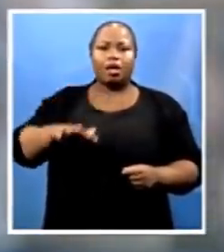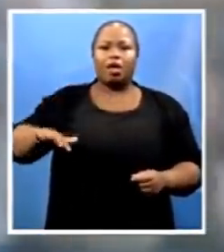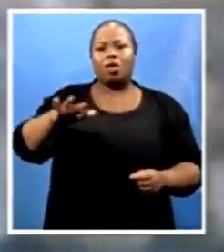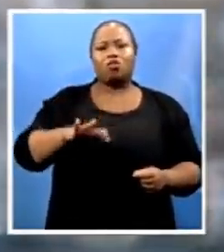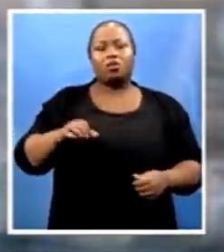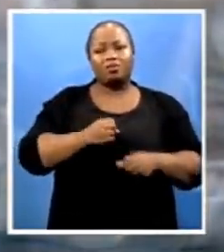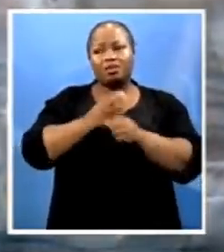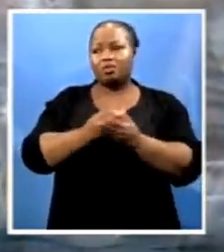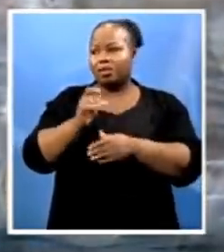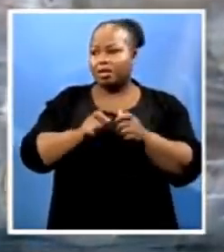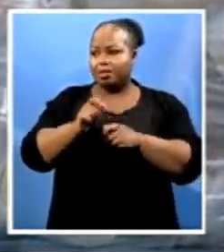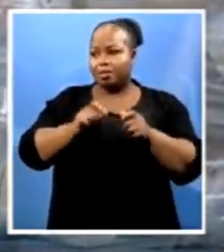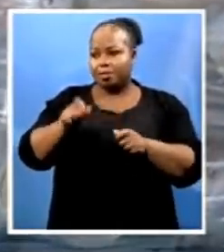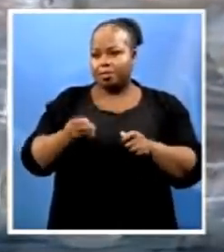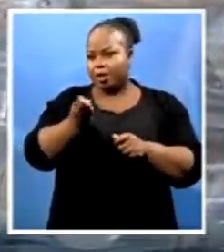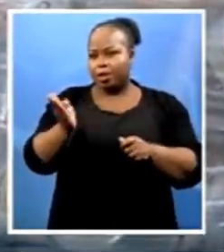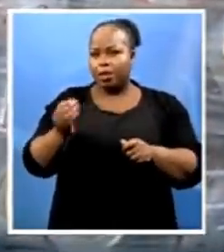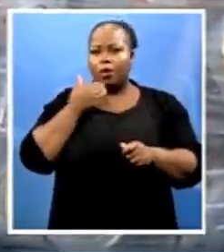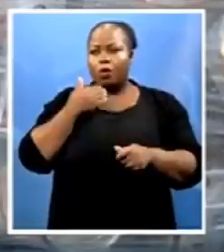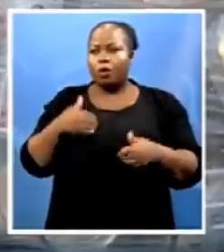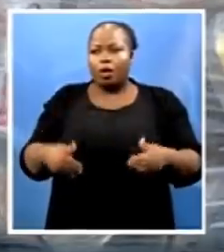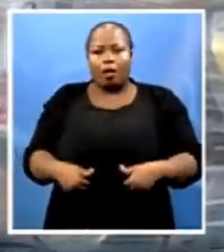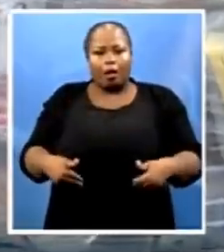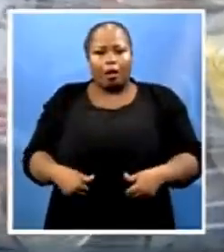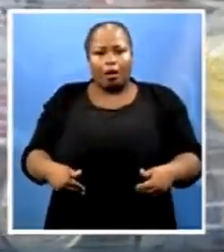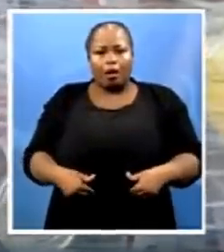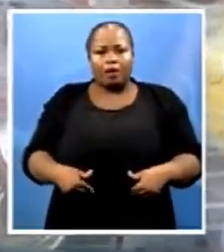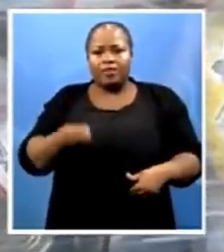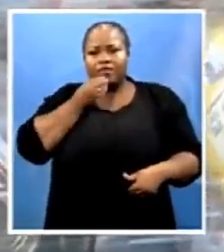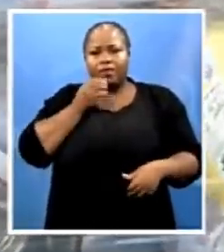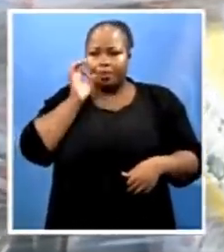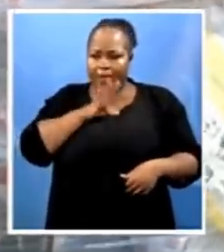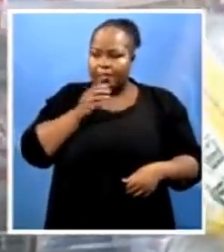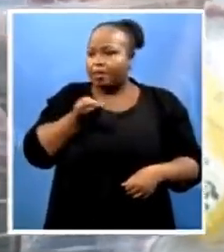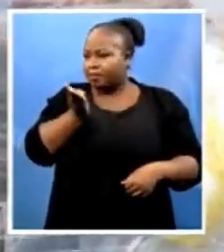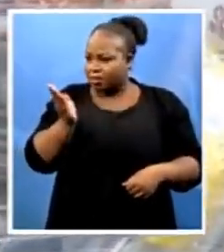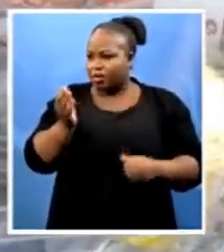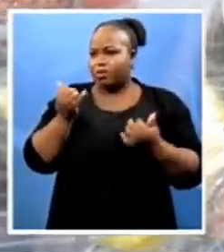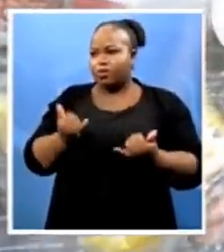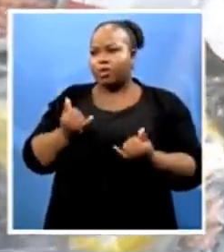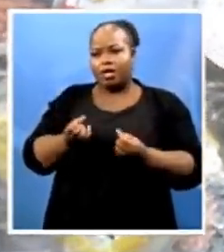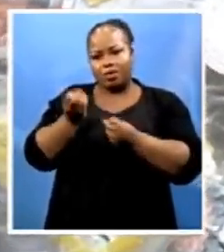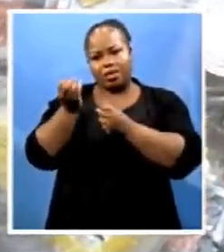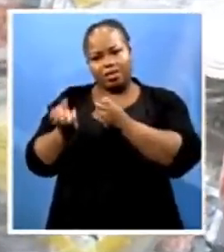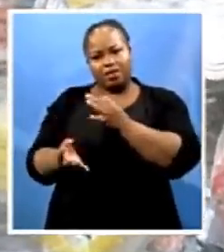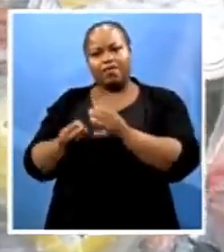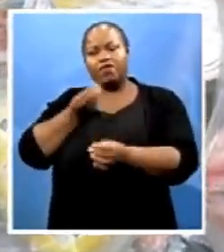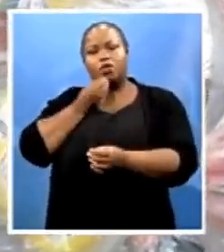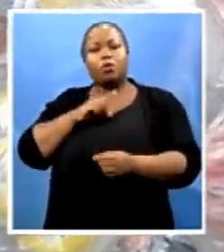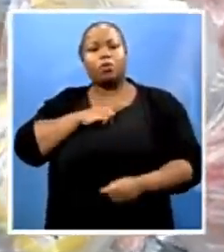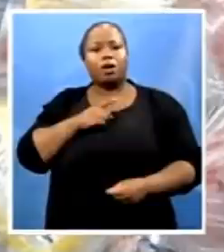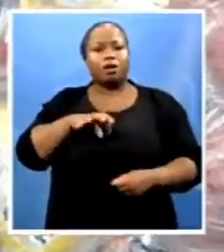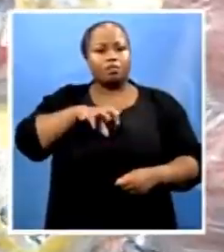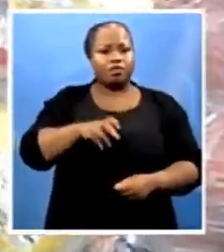doesn't have anything to eat, they will have something today, because the province of KwaZulu-Natal and including